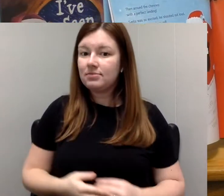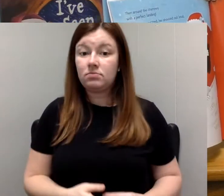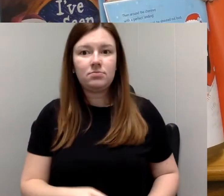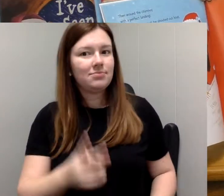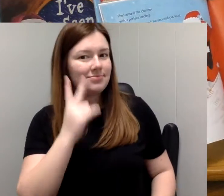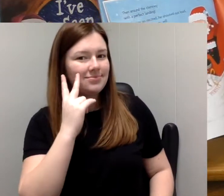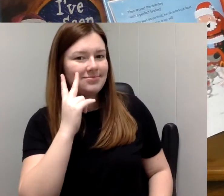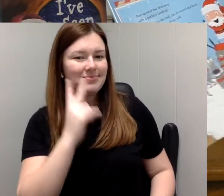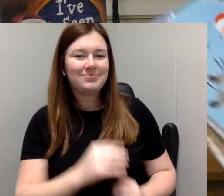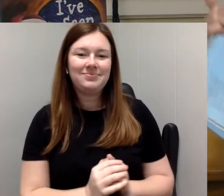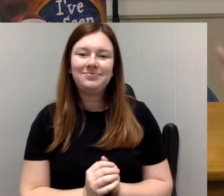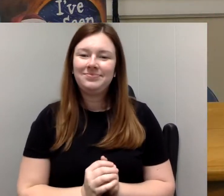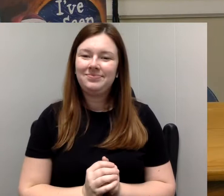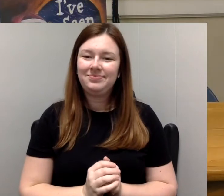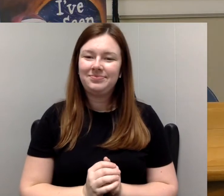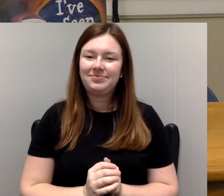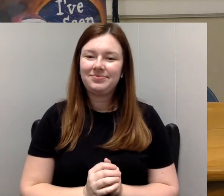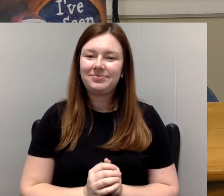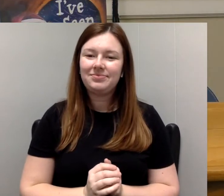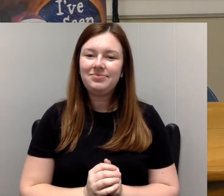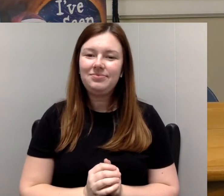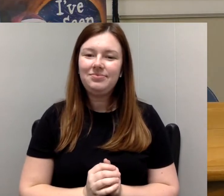Well, let's see.